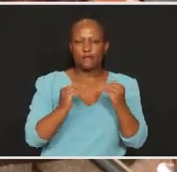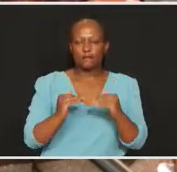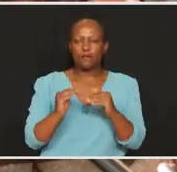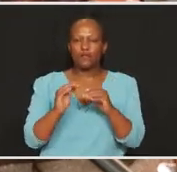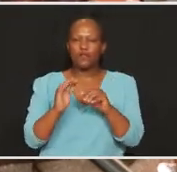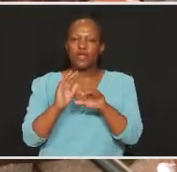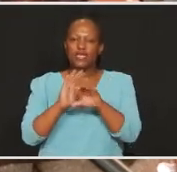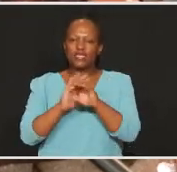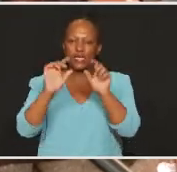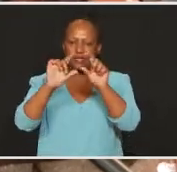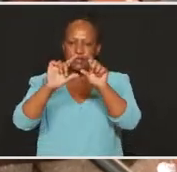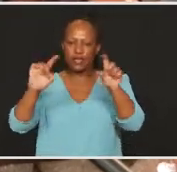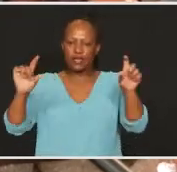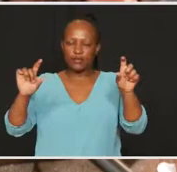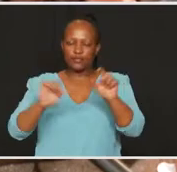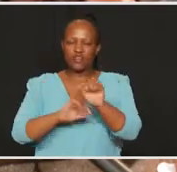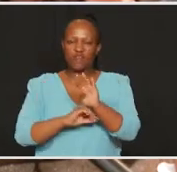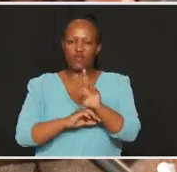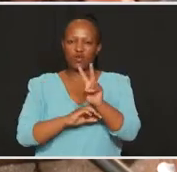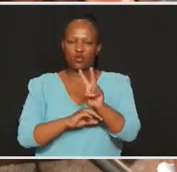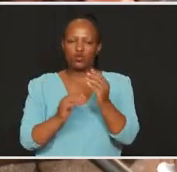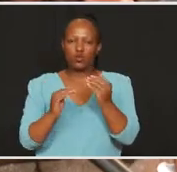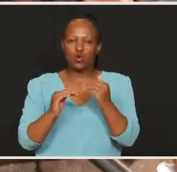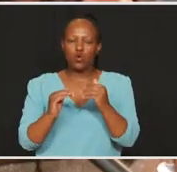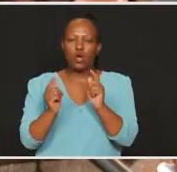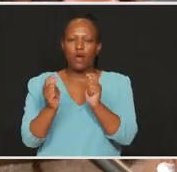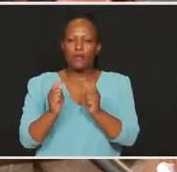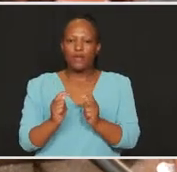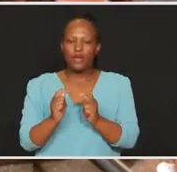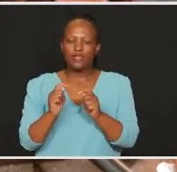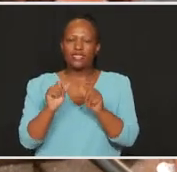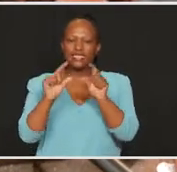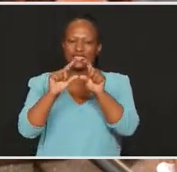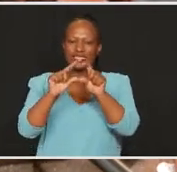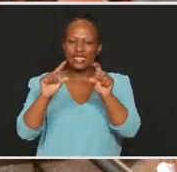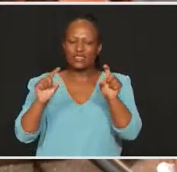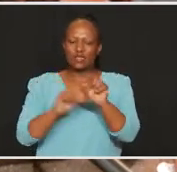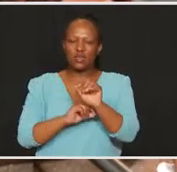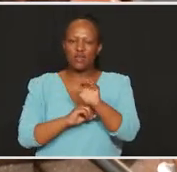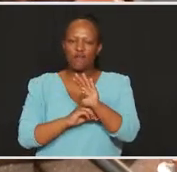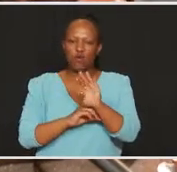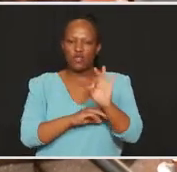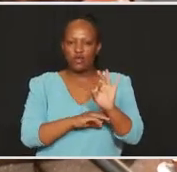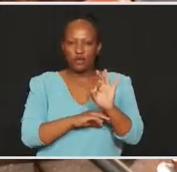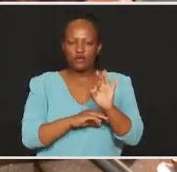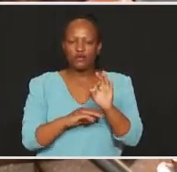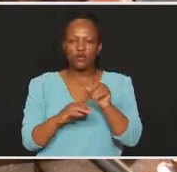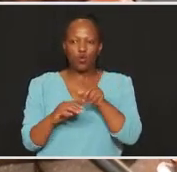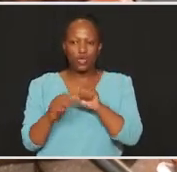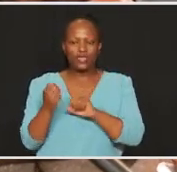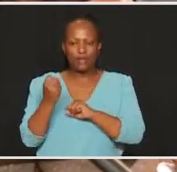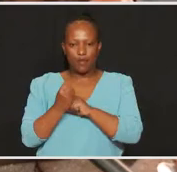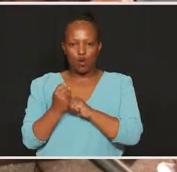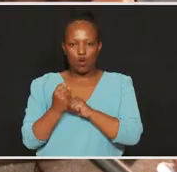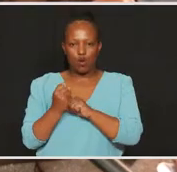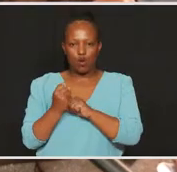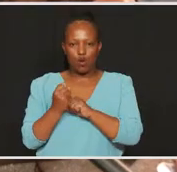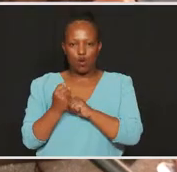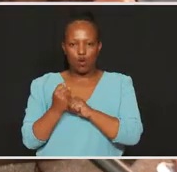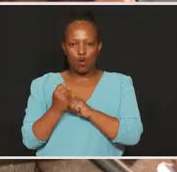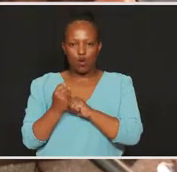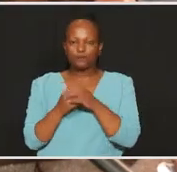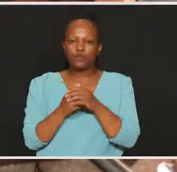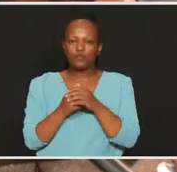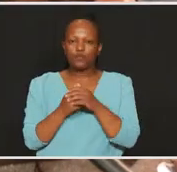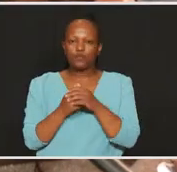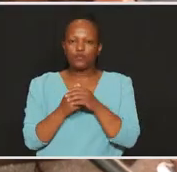42 Clause 34 amendment of section 43. we highly support this part because those I mean